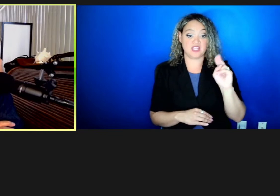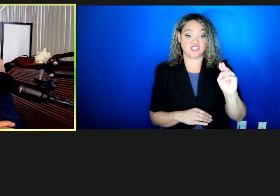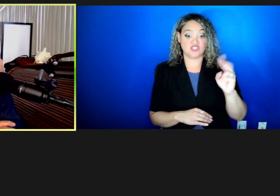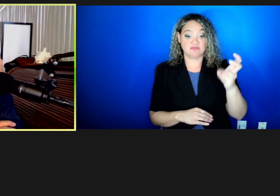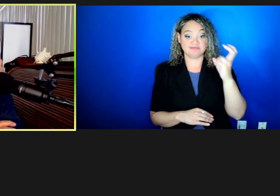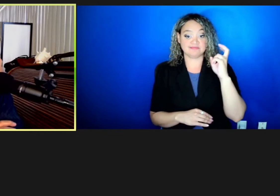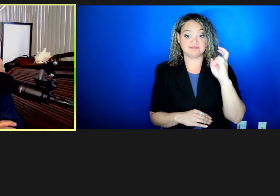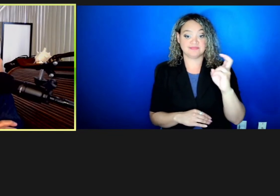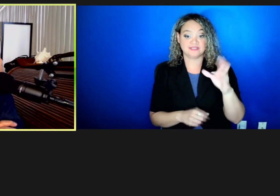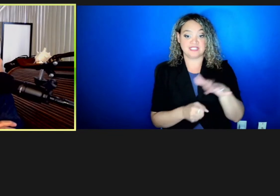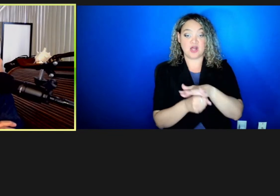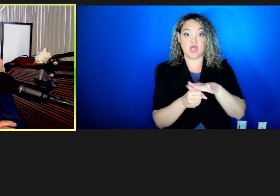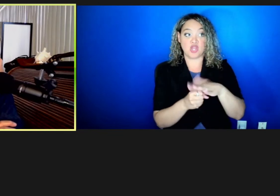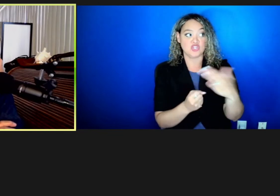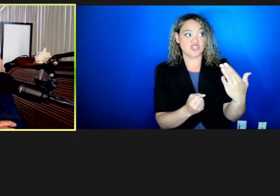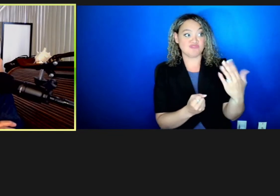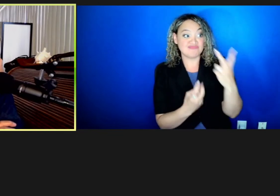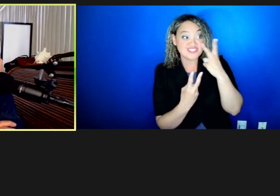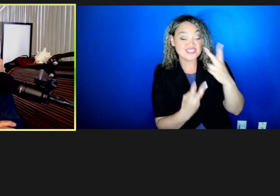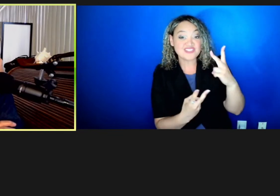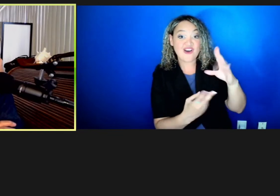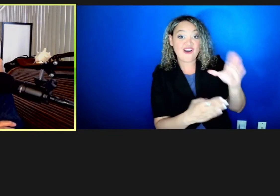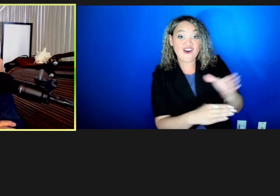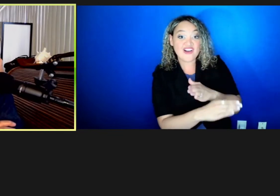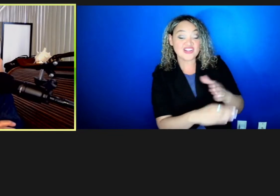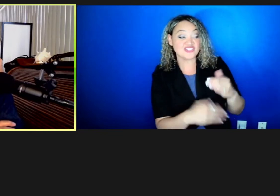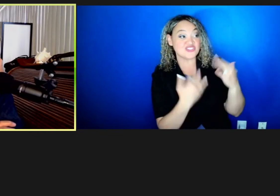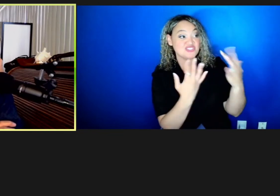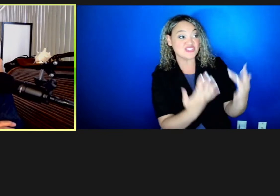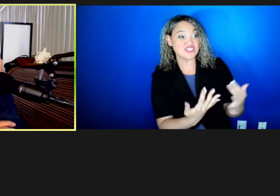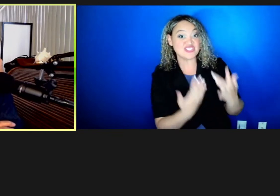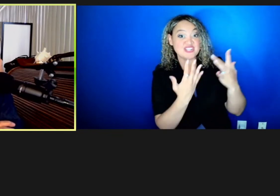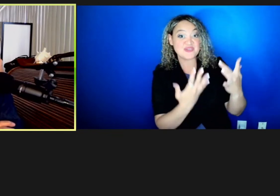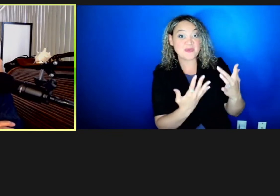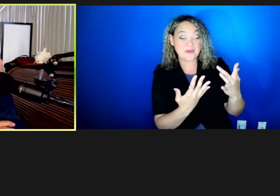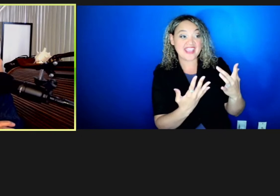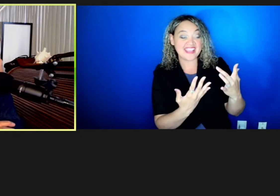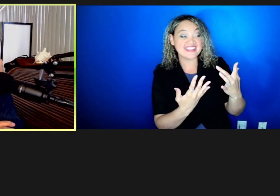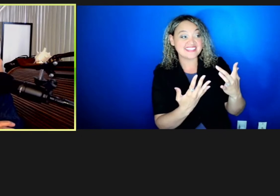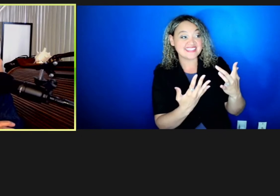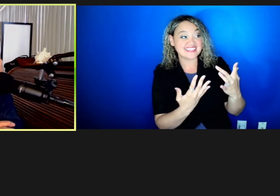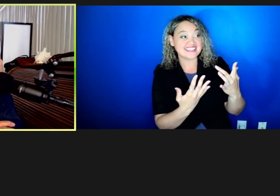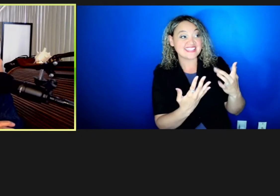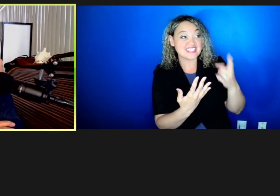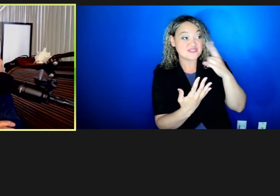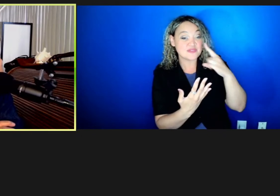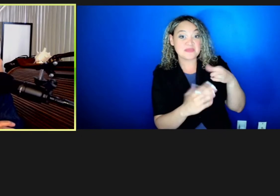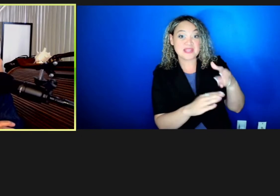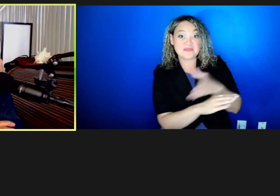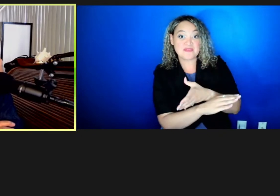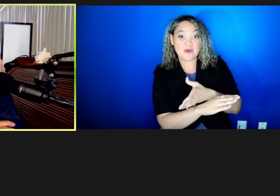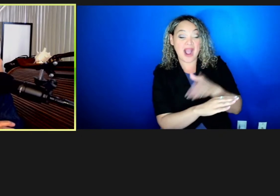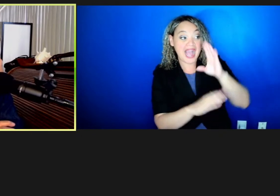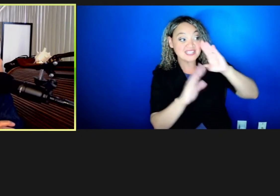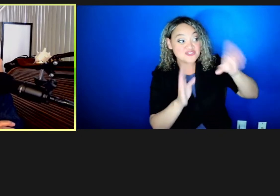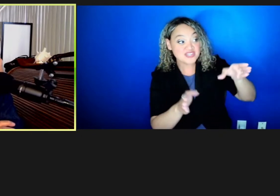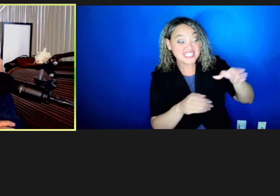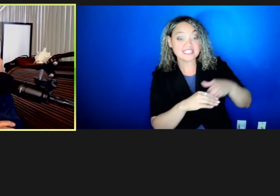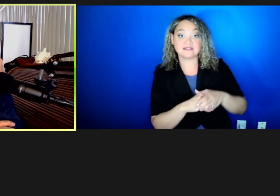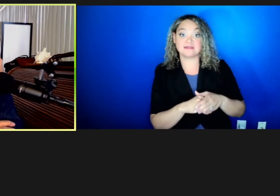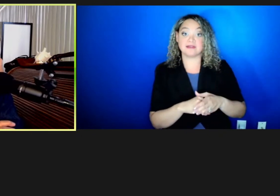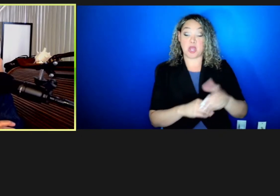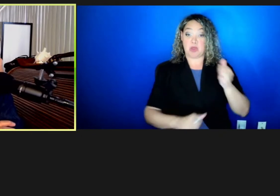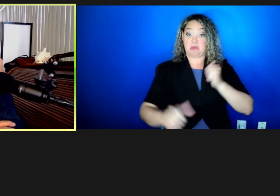she waited backstage on a gurney where I greeted her before I went on. After we had all